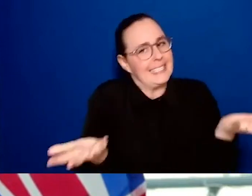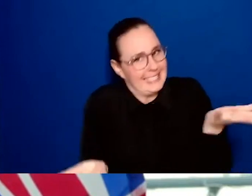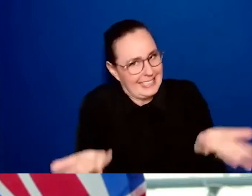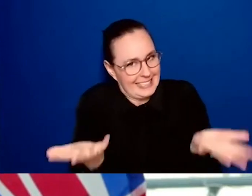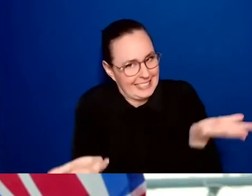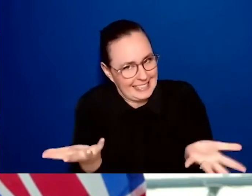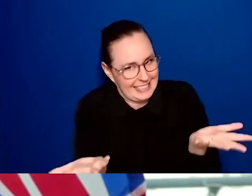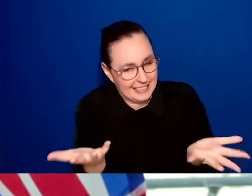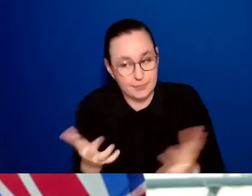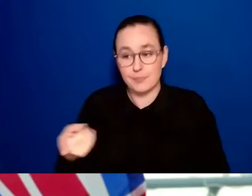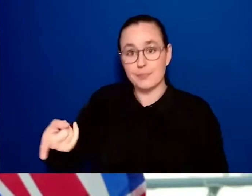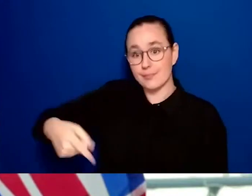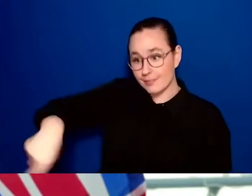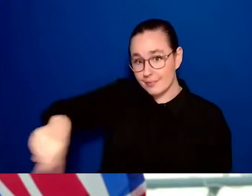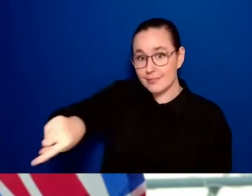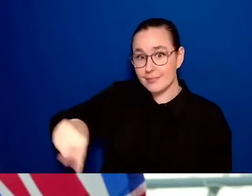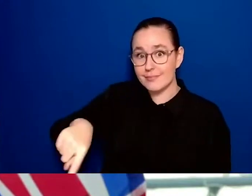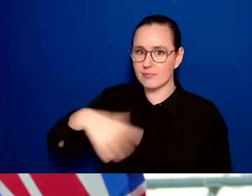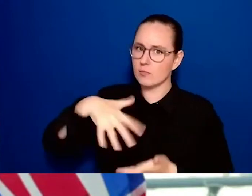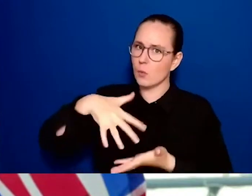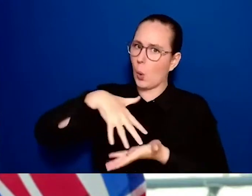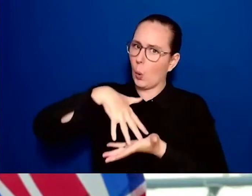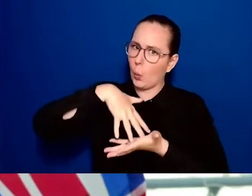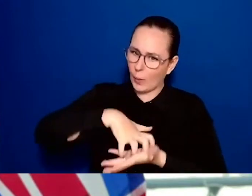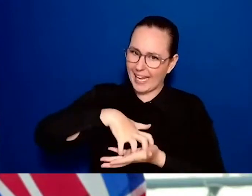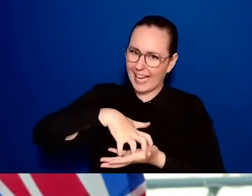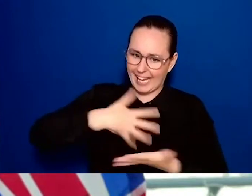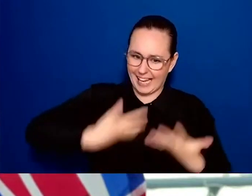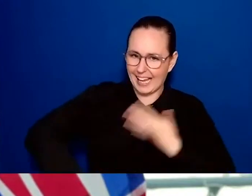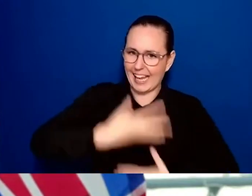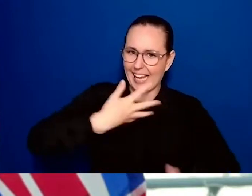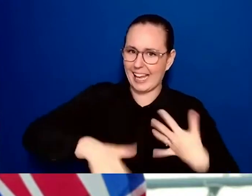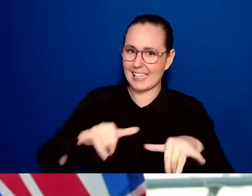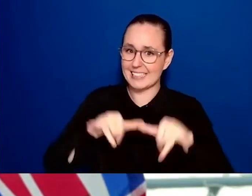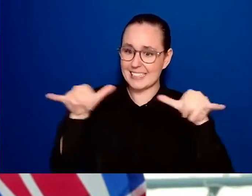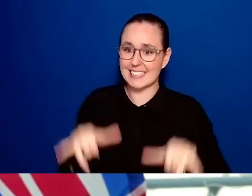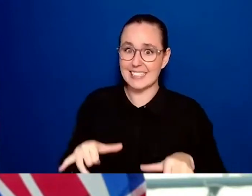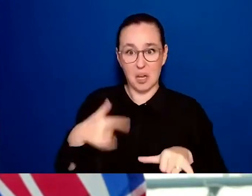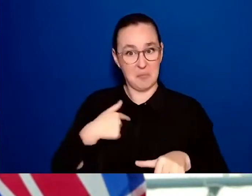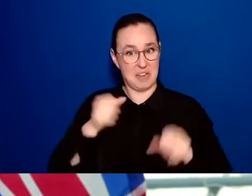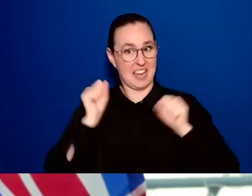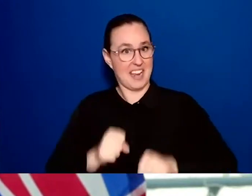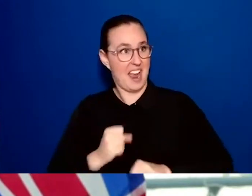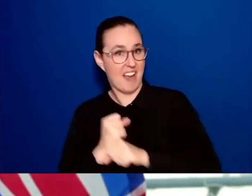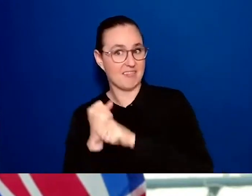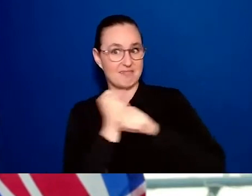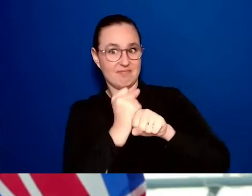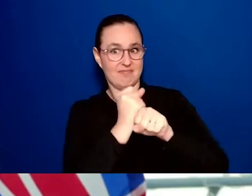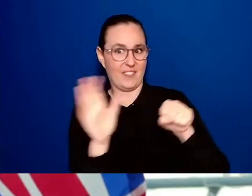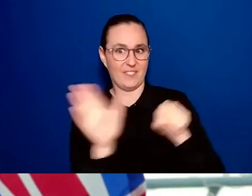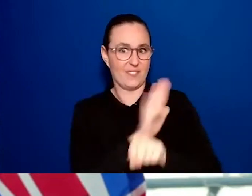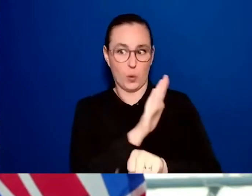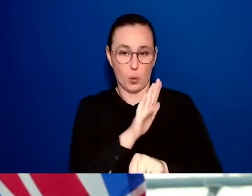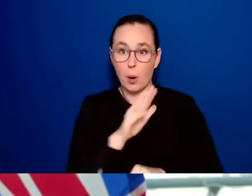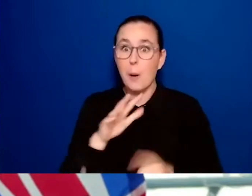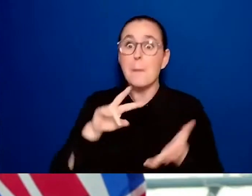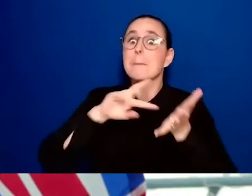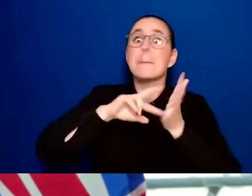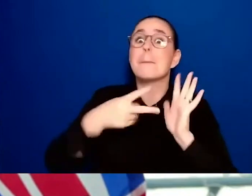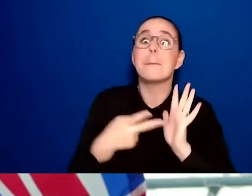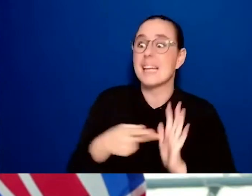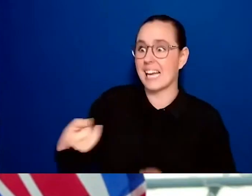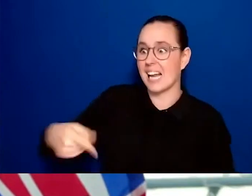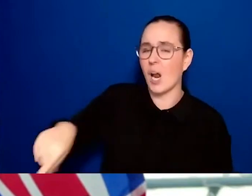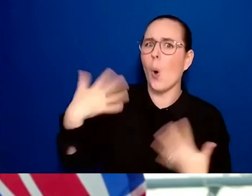compromising conditions to continue to take precautions to avoid exposure. And it reminds us, again, that there are